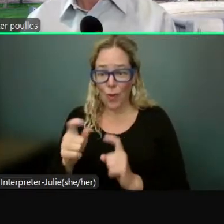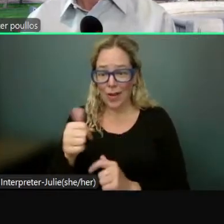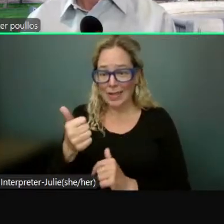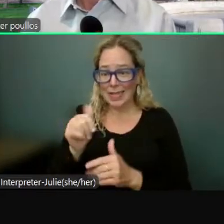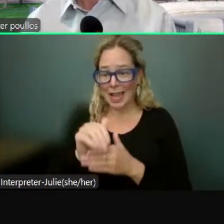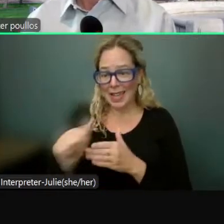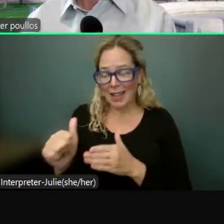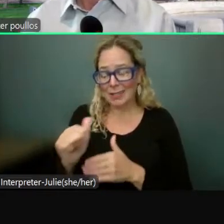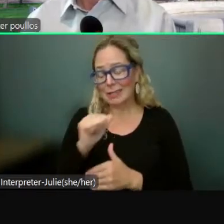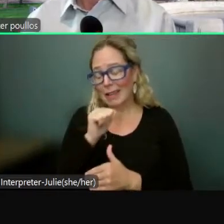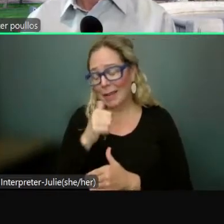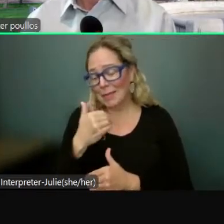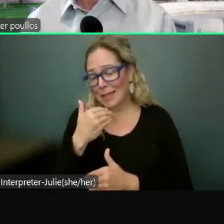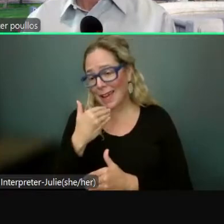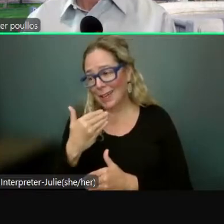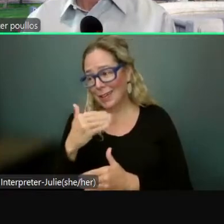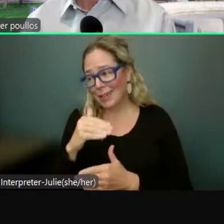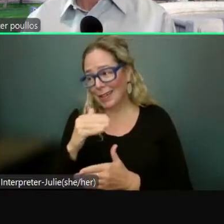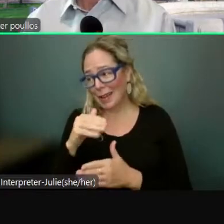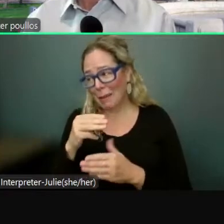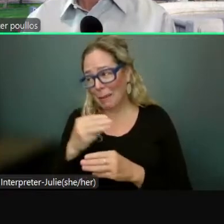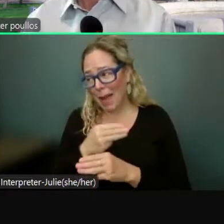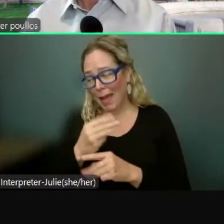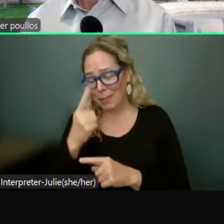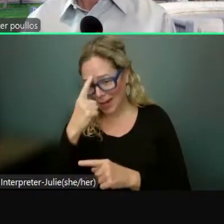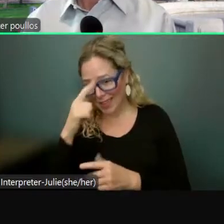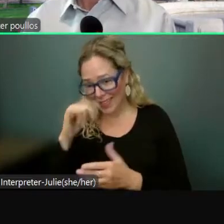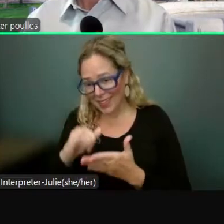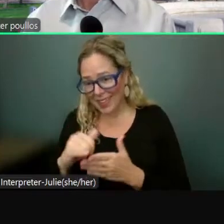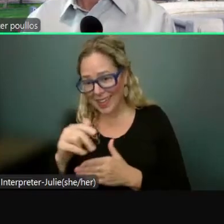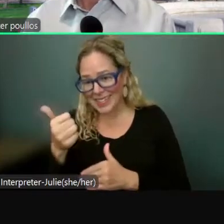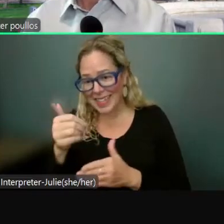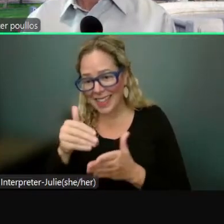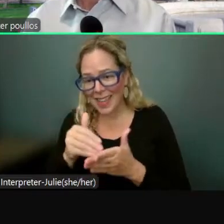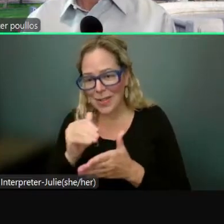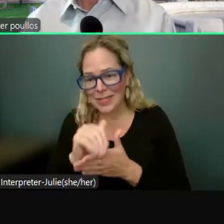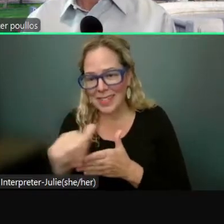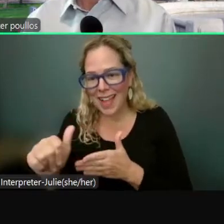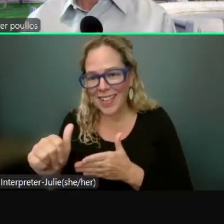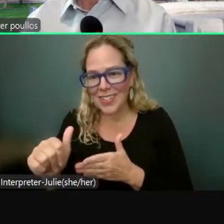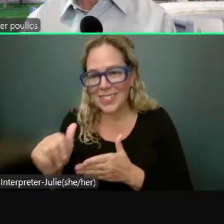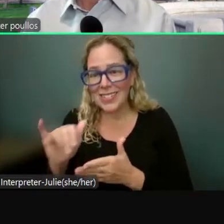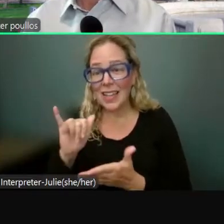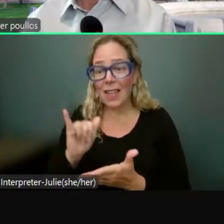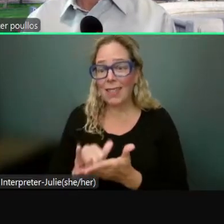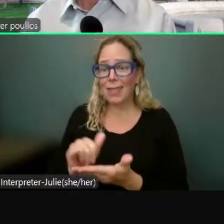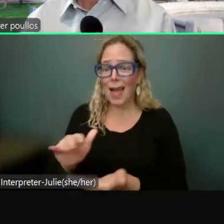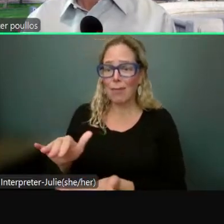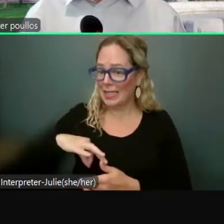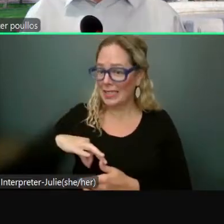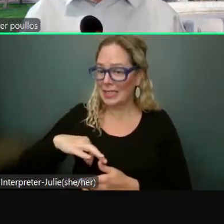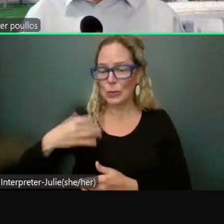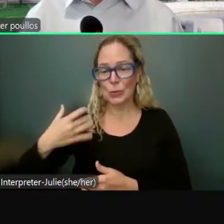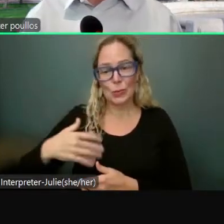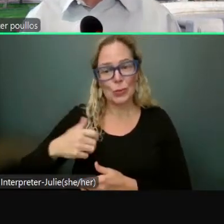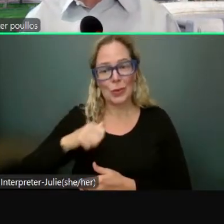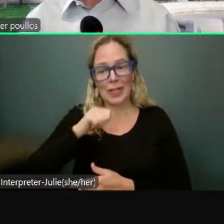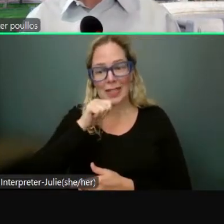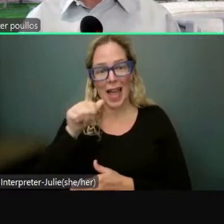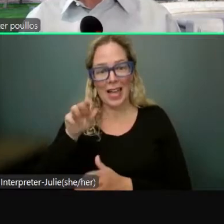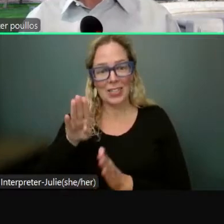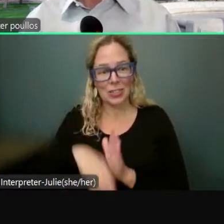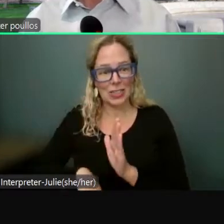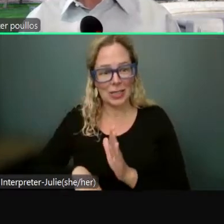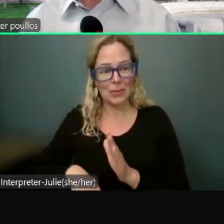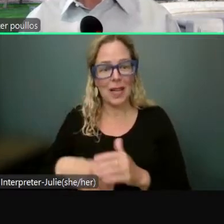not so good at math, but I think that's $10,000, and more than that would be welcome. I want to